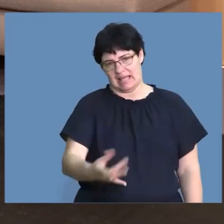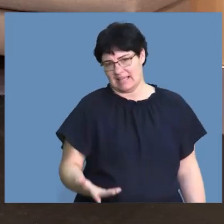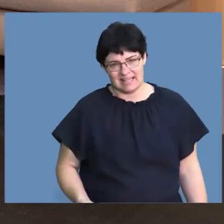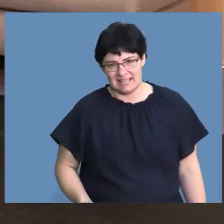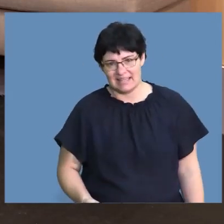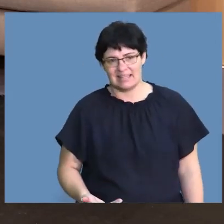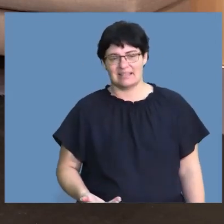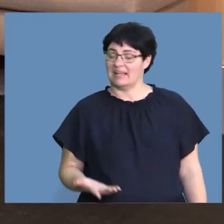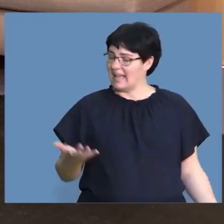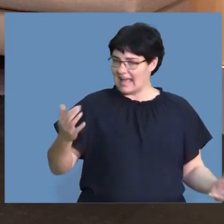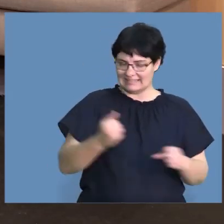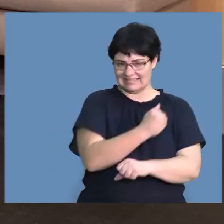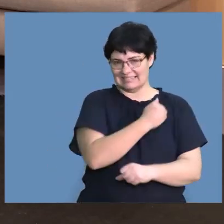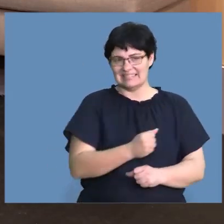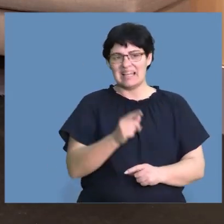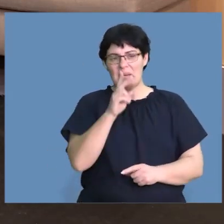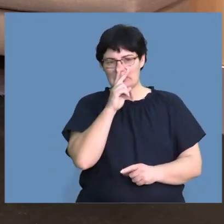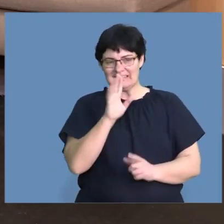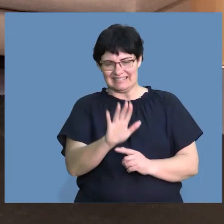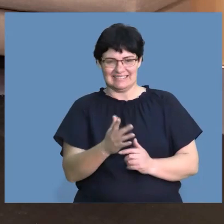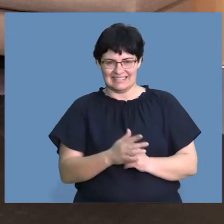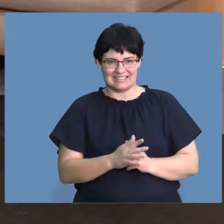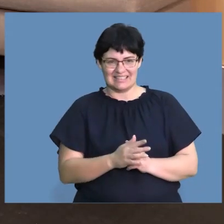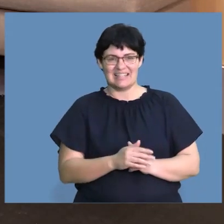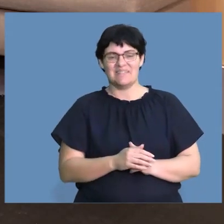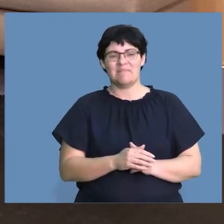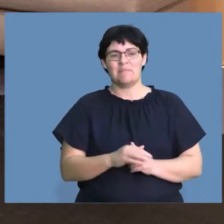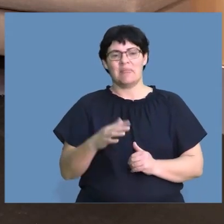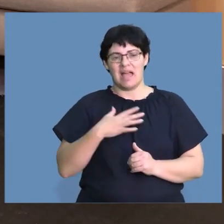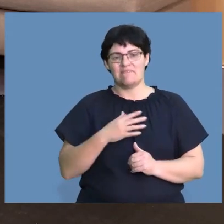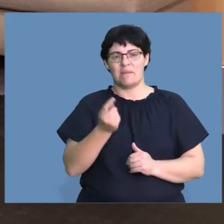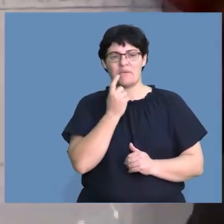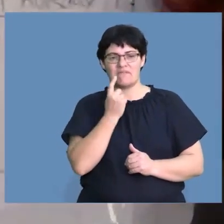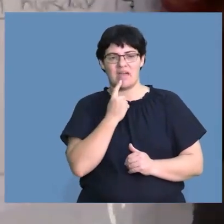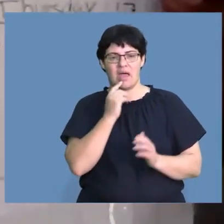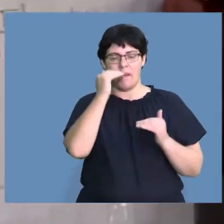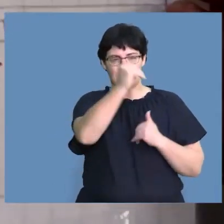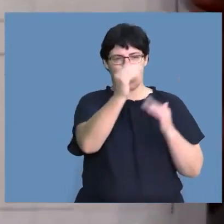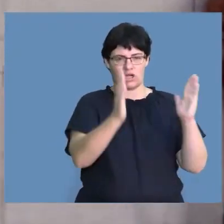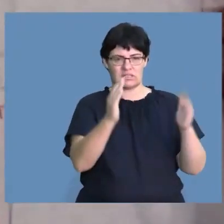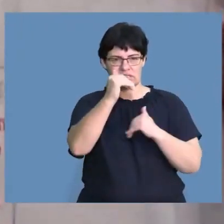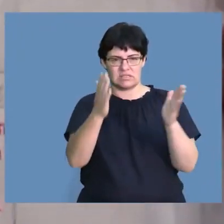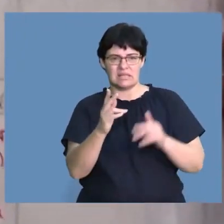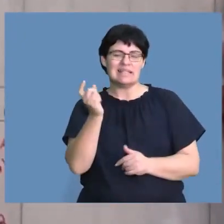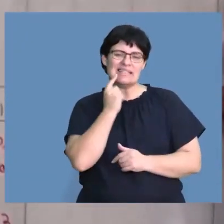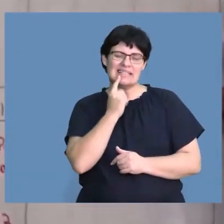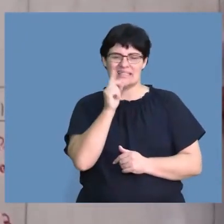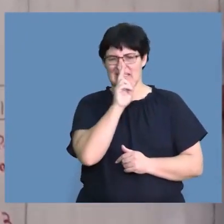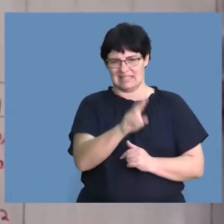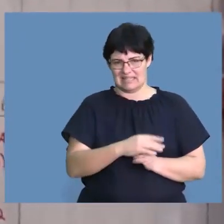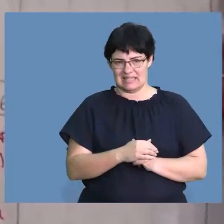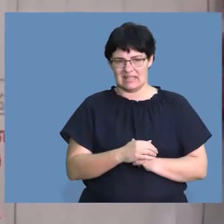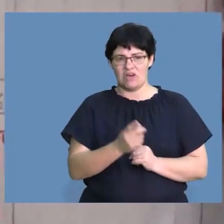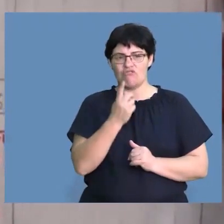simplicity. You know, it's a bit ruined here, but that's not the point of it. I prefer to have mine in blocks, very easy to